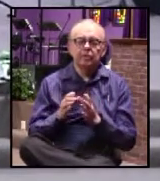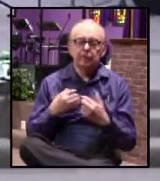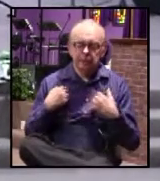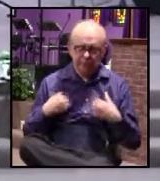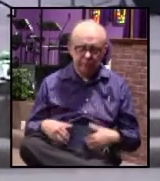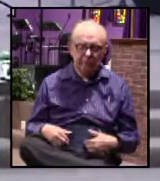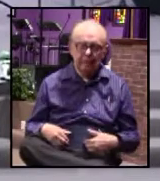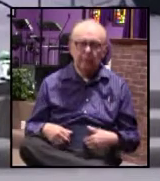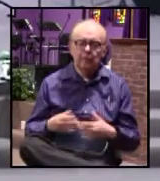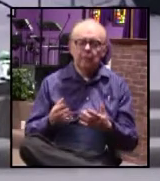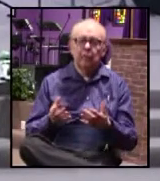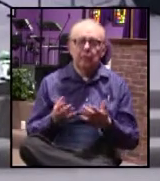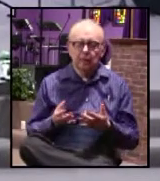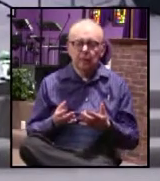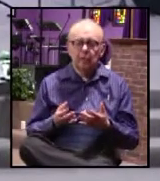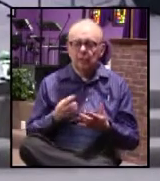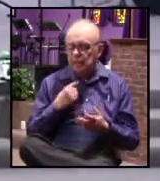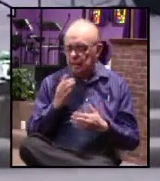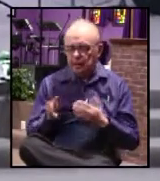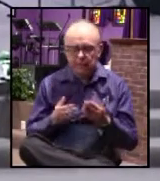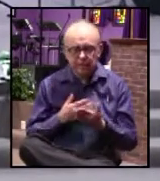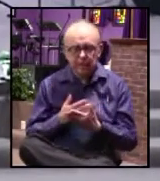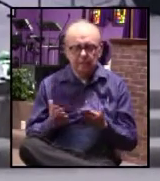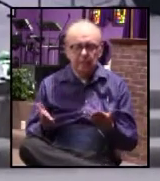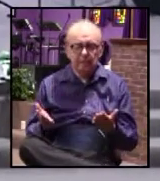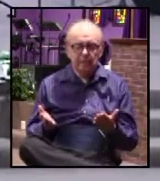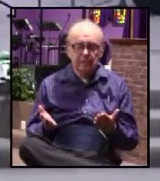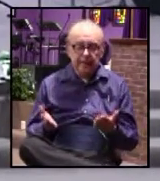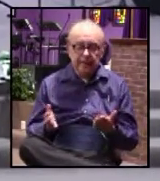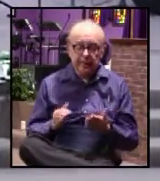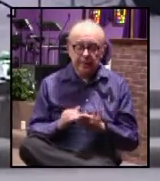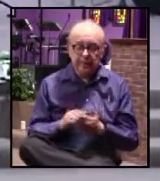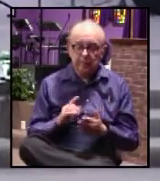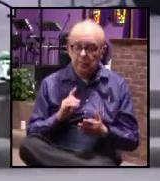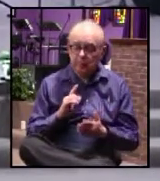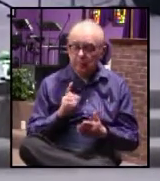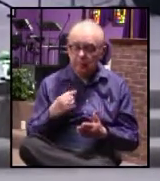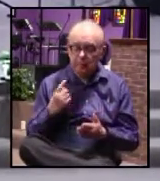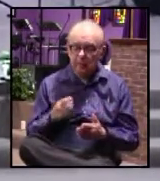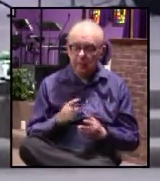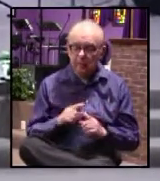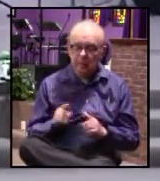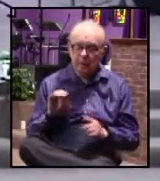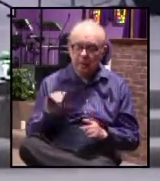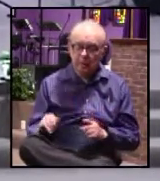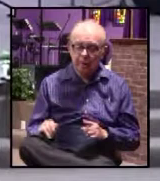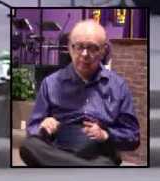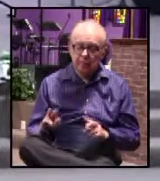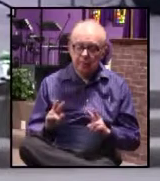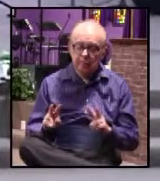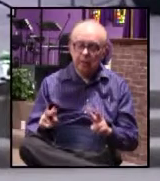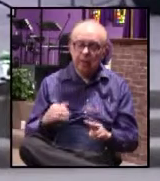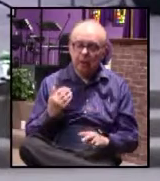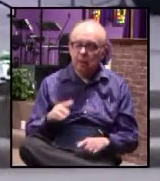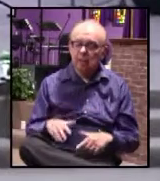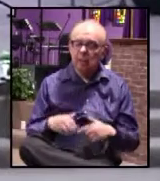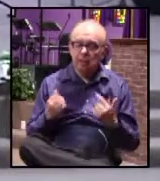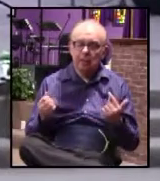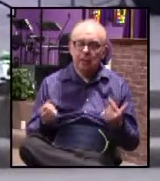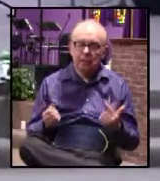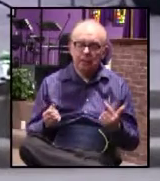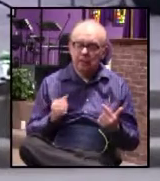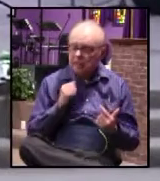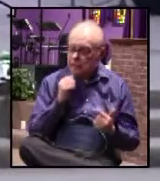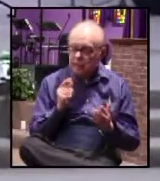We want to say all of these things that we are. But yet, if you look at our life, It is